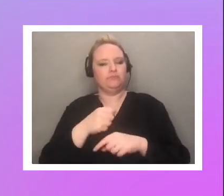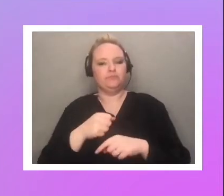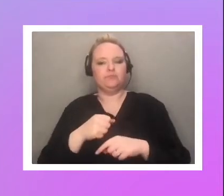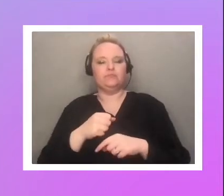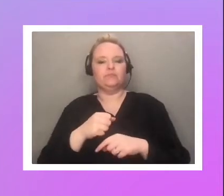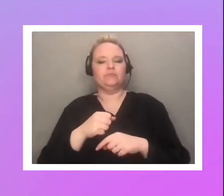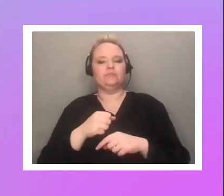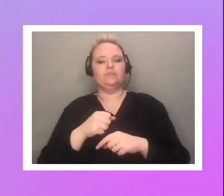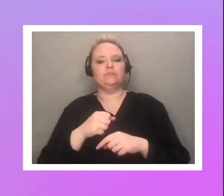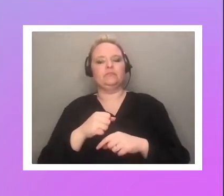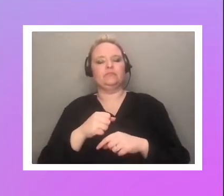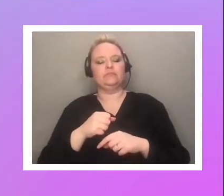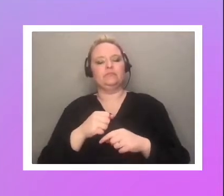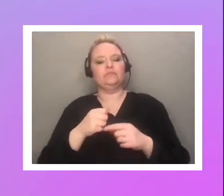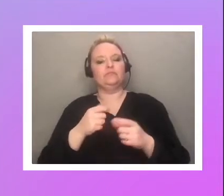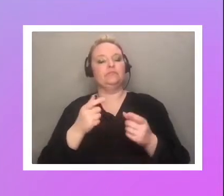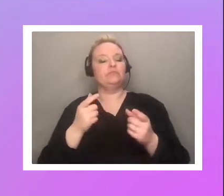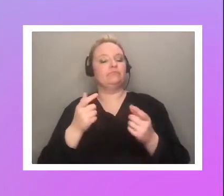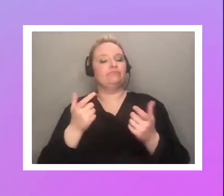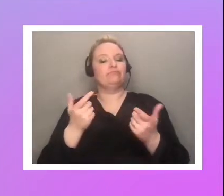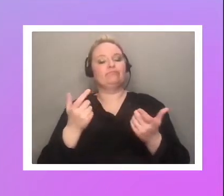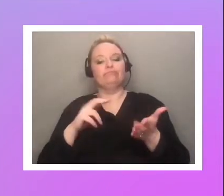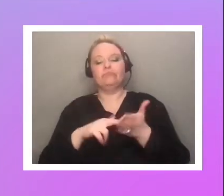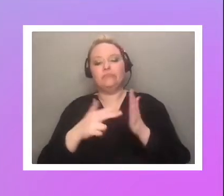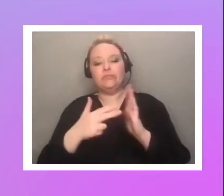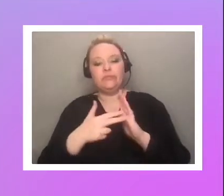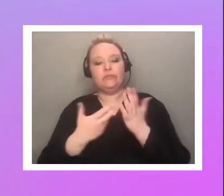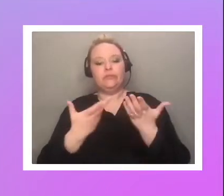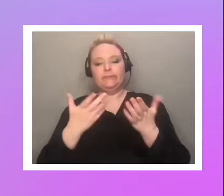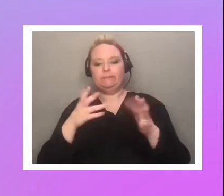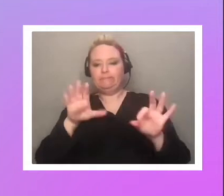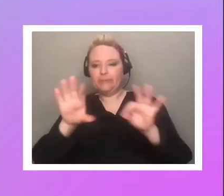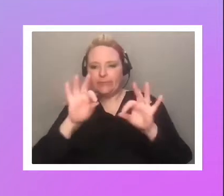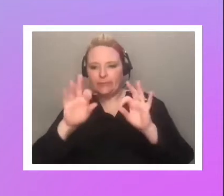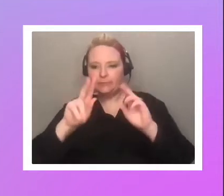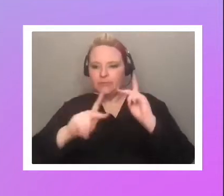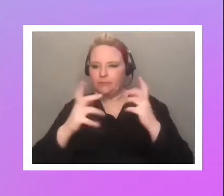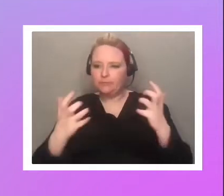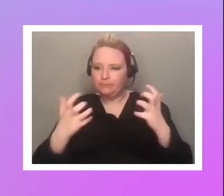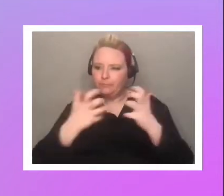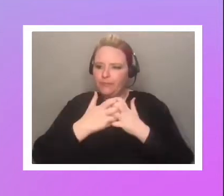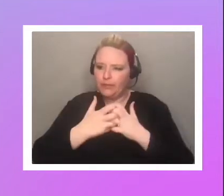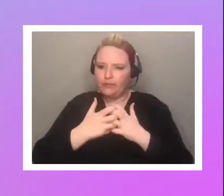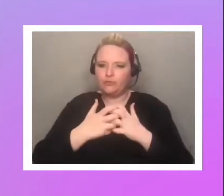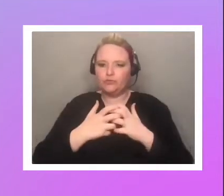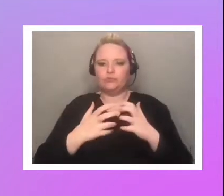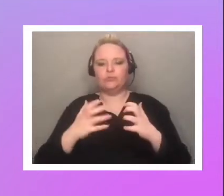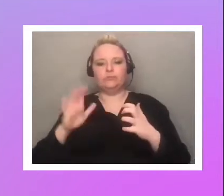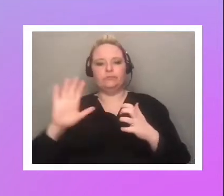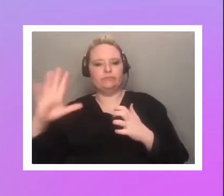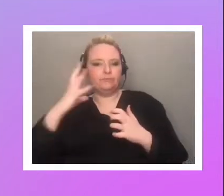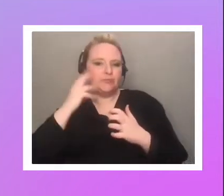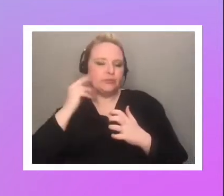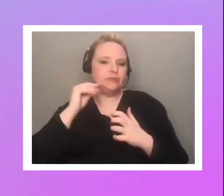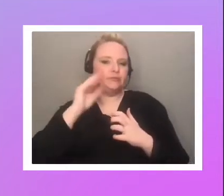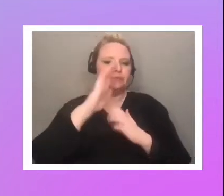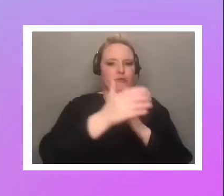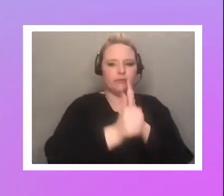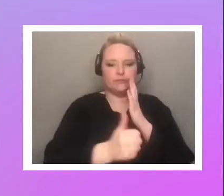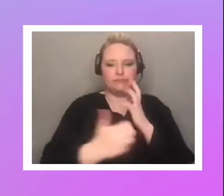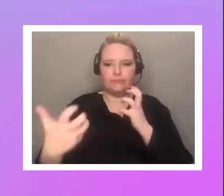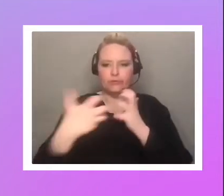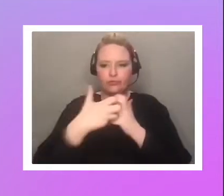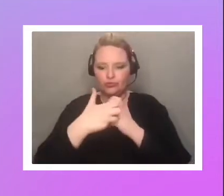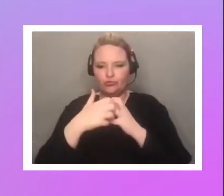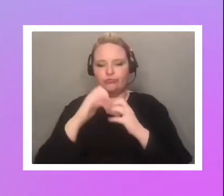And that is about finding people for the tasks that fit within their experience and their skill. If